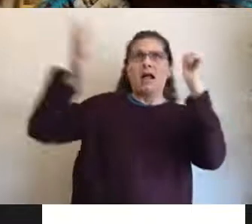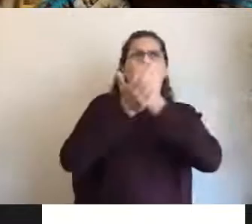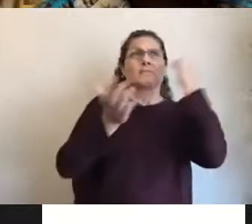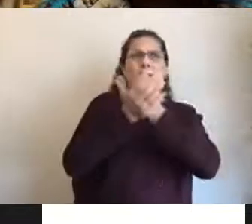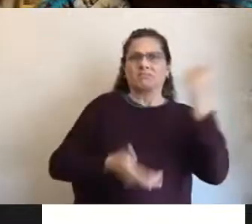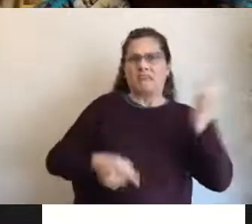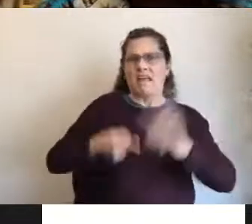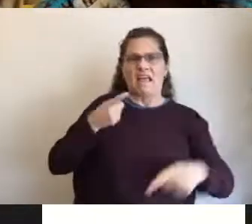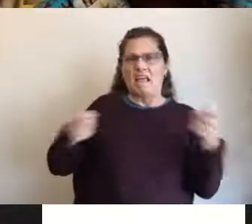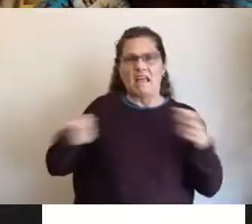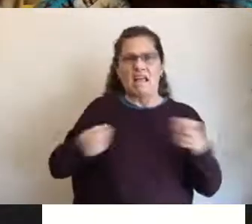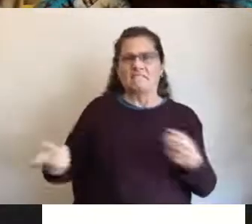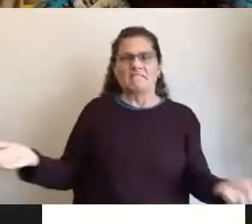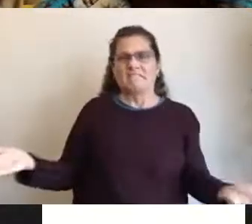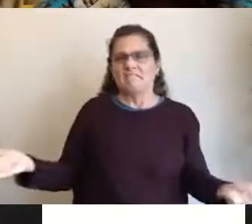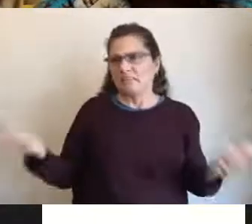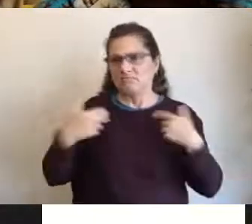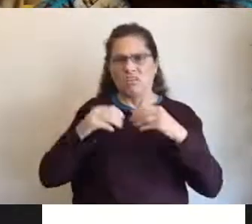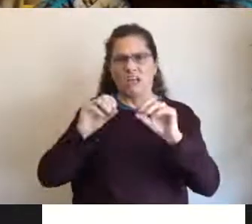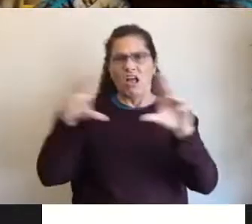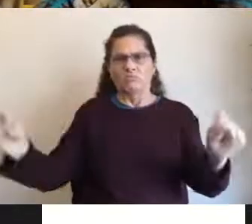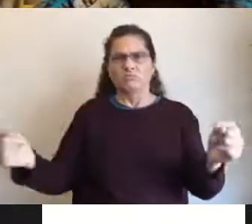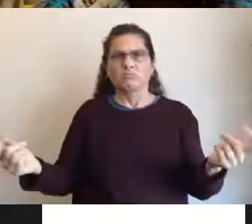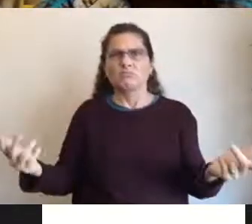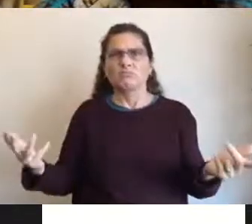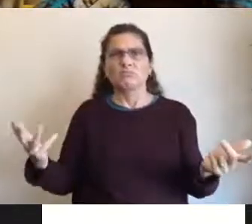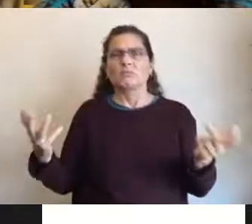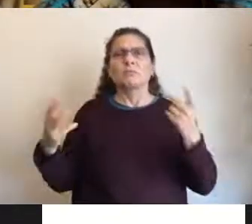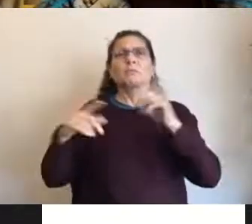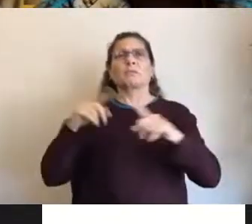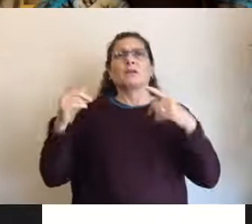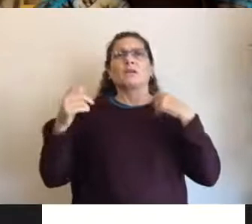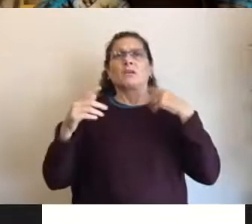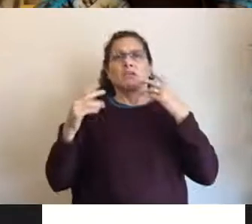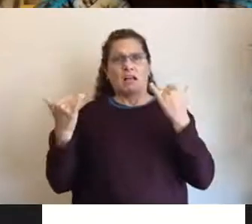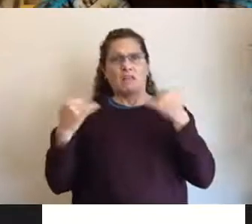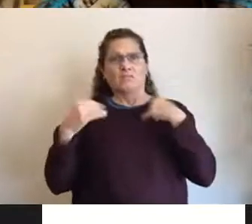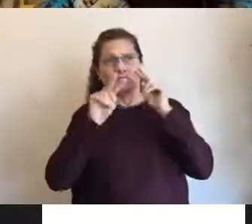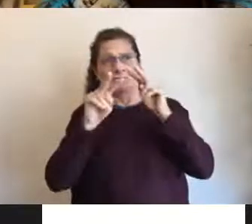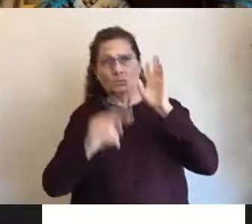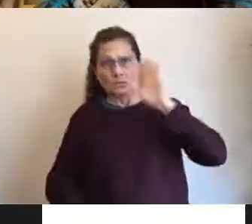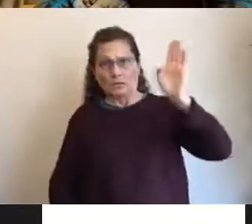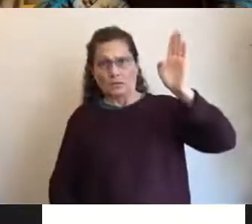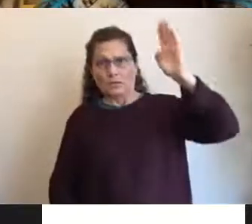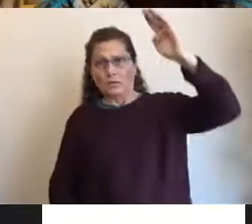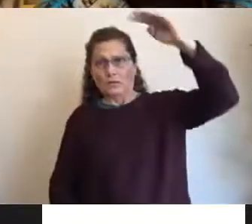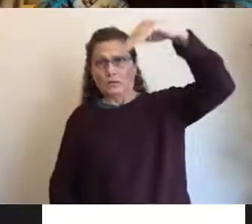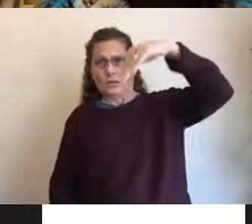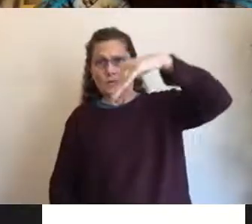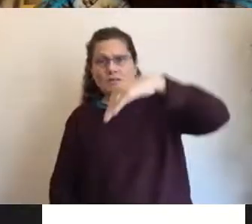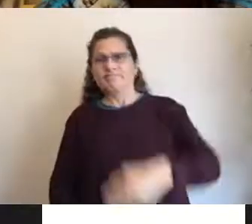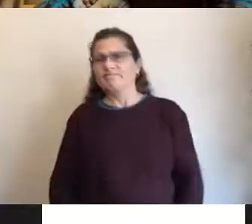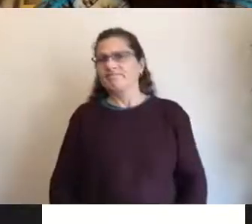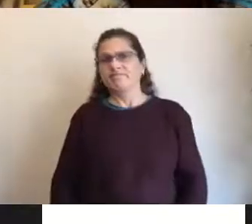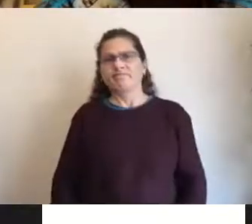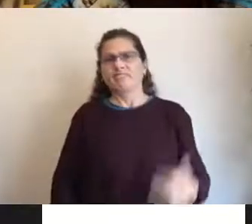of the curve, but we have quite the opposite. We're seeing a steepening of the curve as our numbers are getting worse and worse. So that